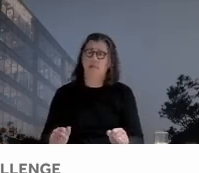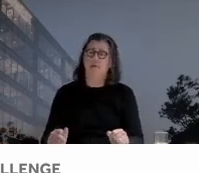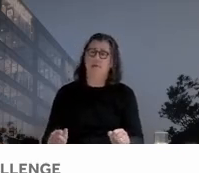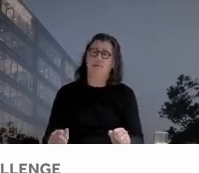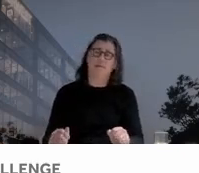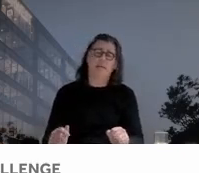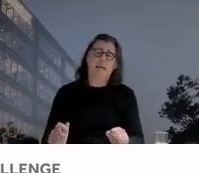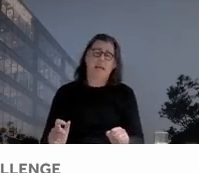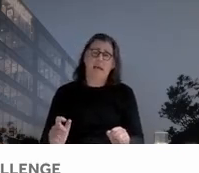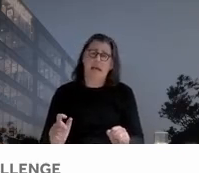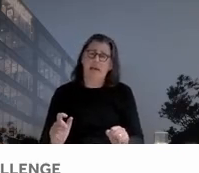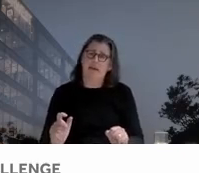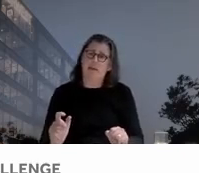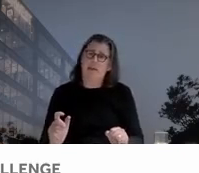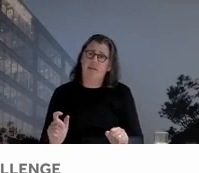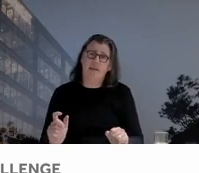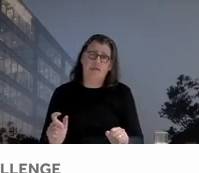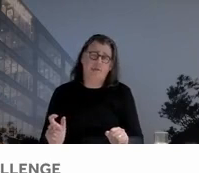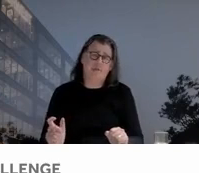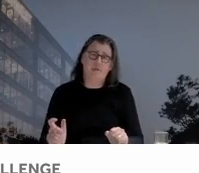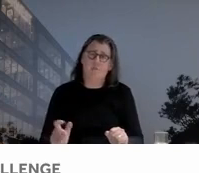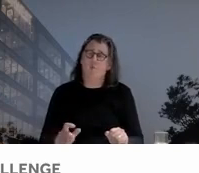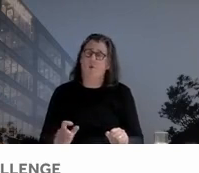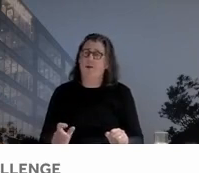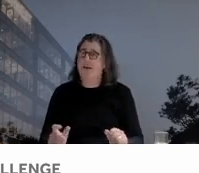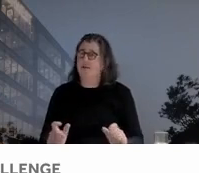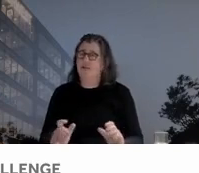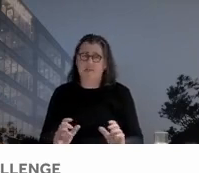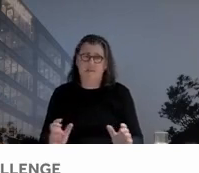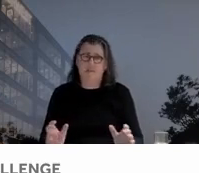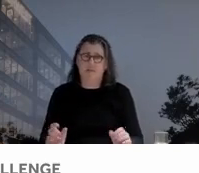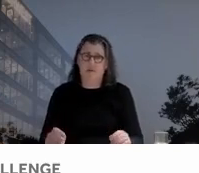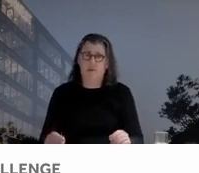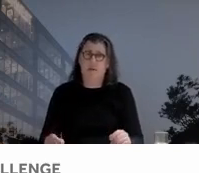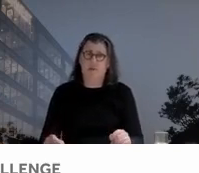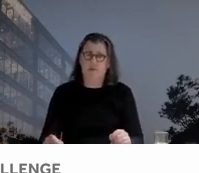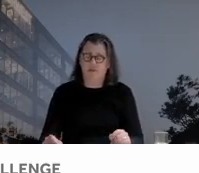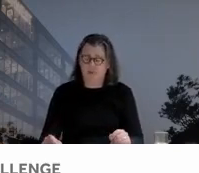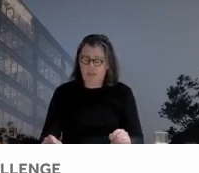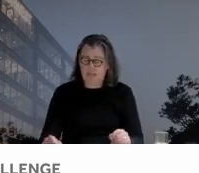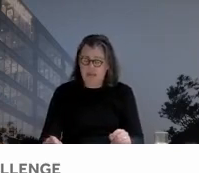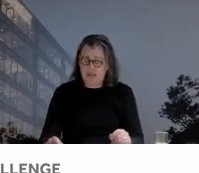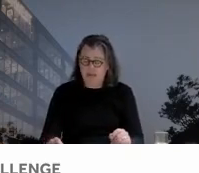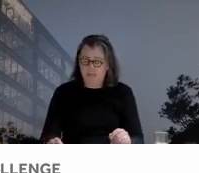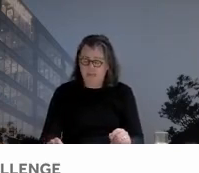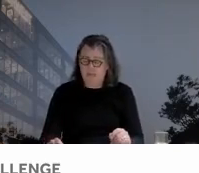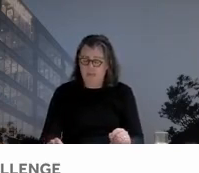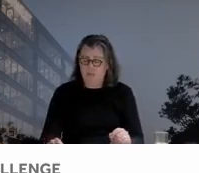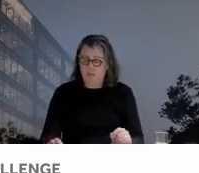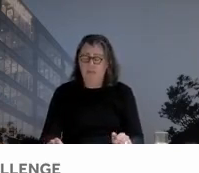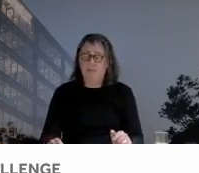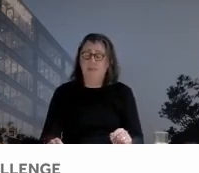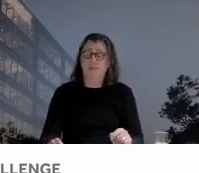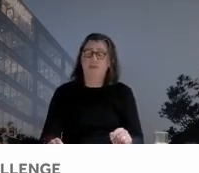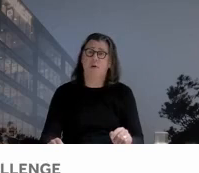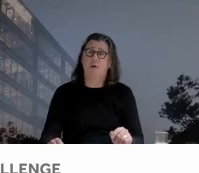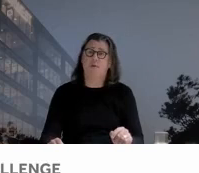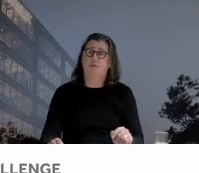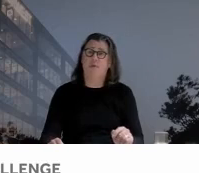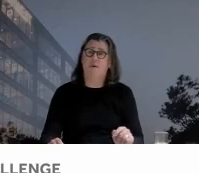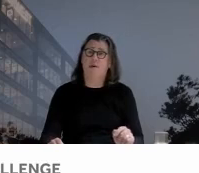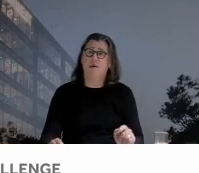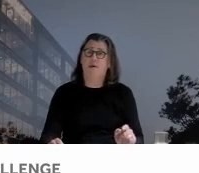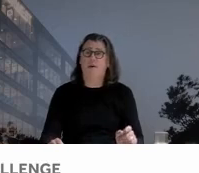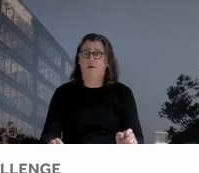education components, includes everything from water and energy the whole way through. This building is